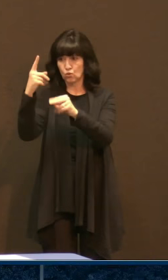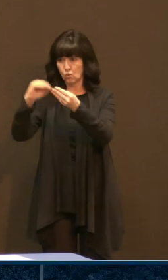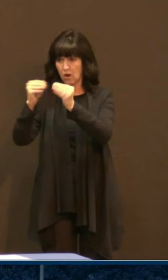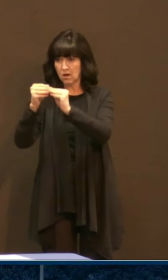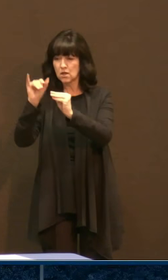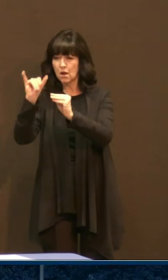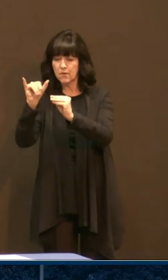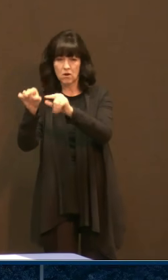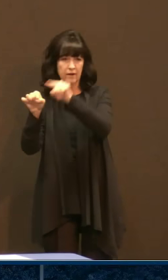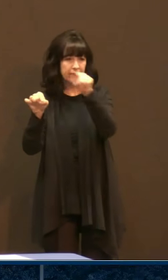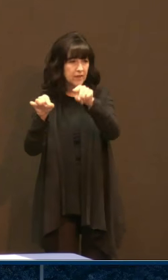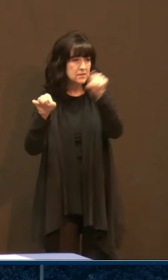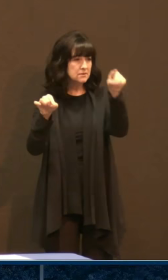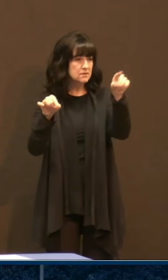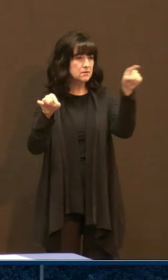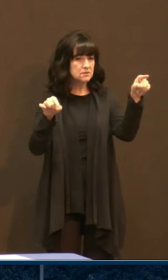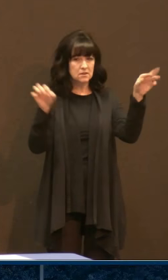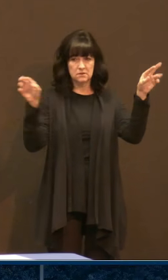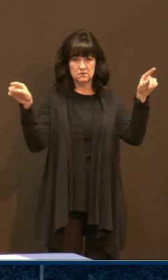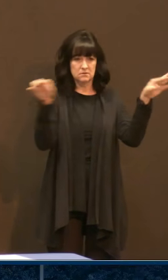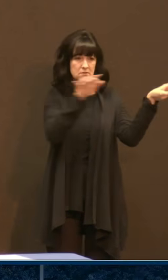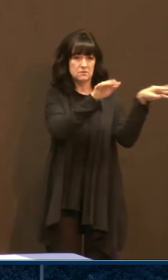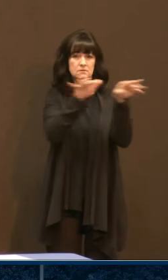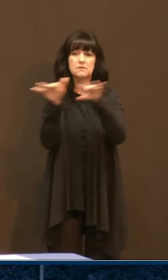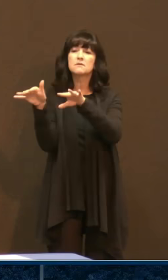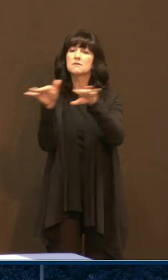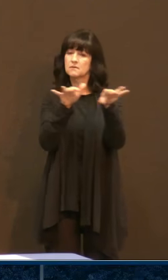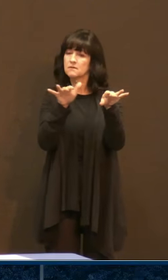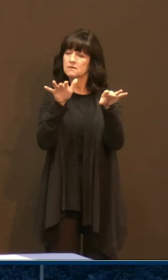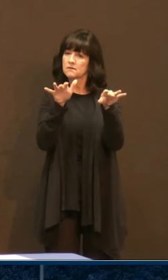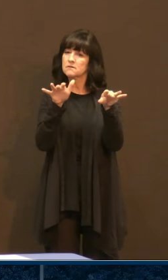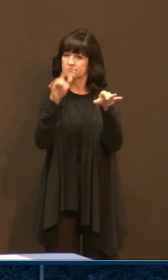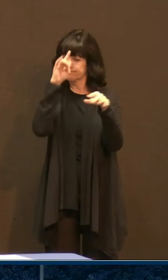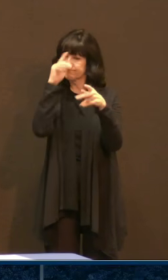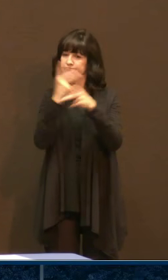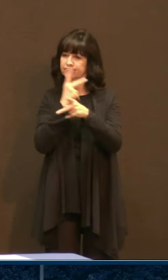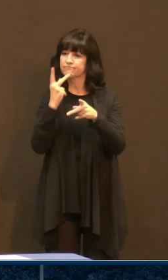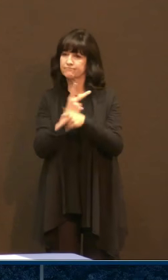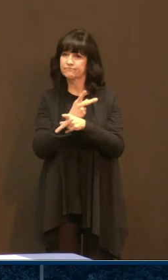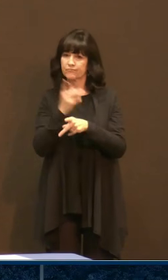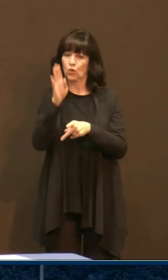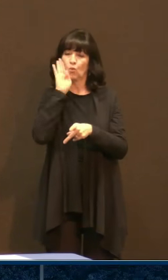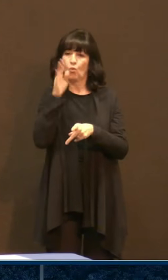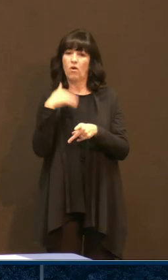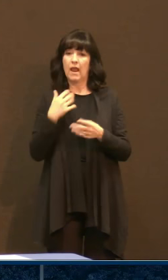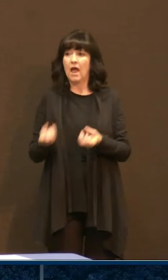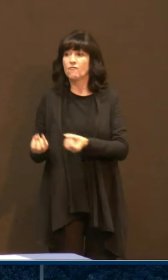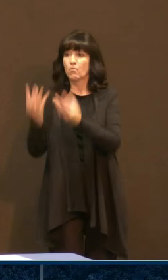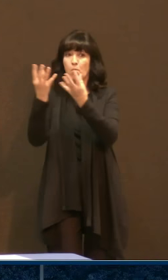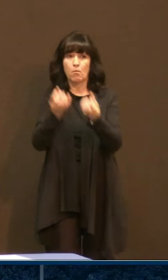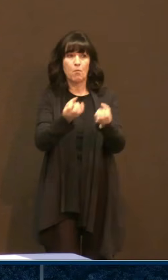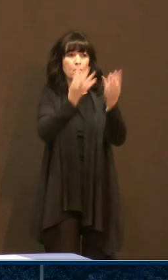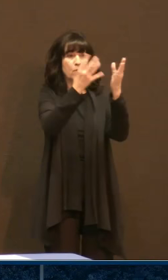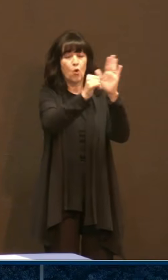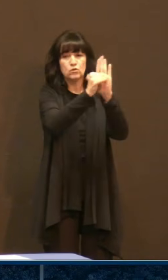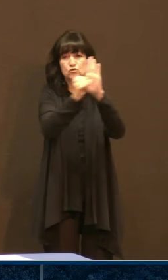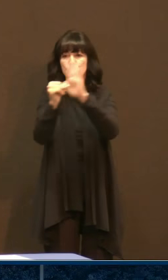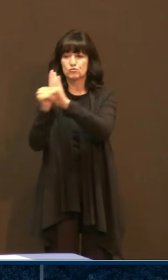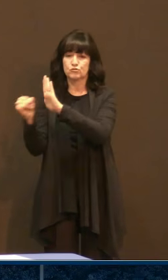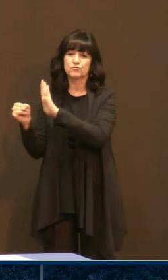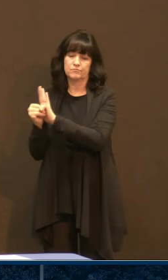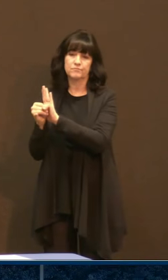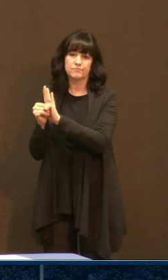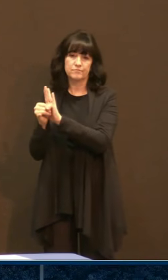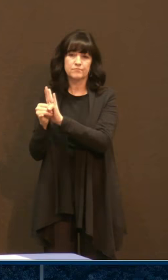But when you've hit your peak and when you're on the other side, you're going to have multiple indicators that are telling you. So we look